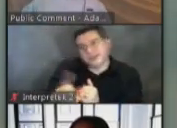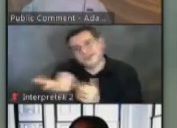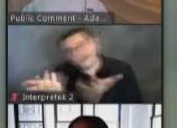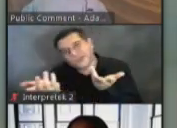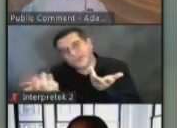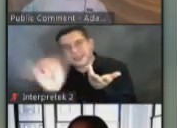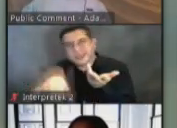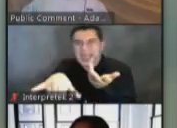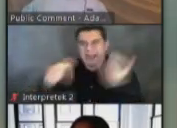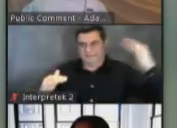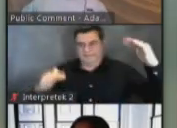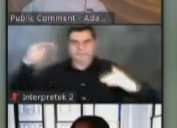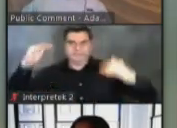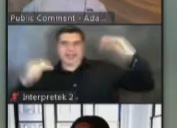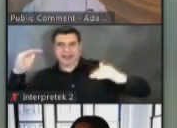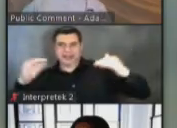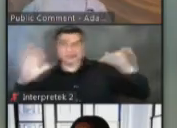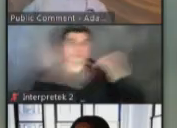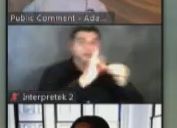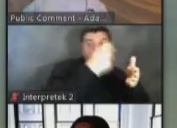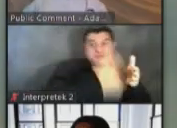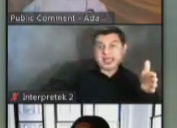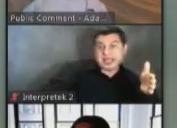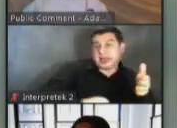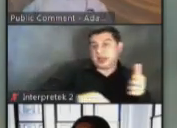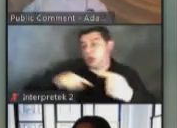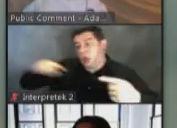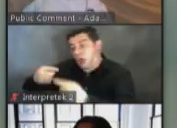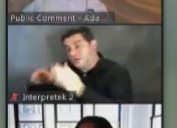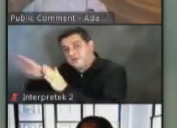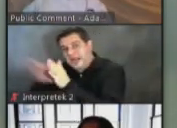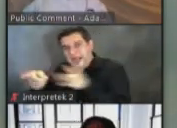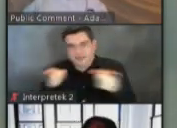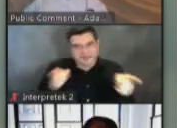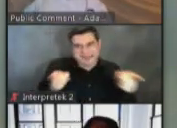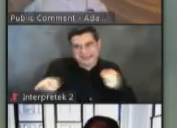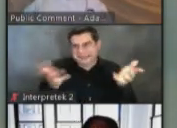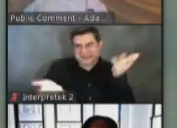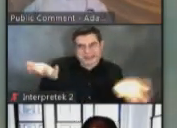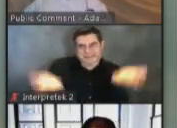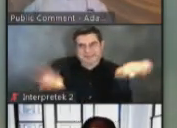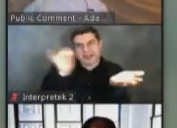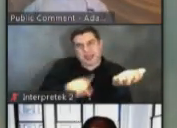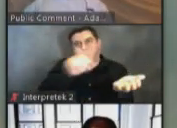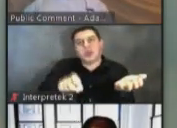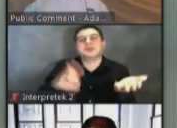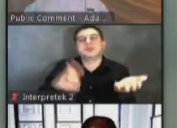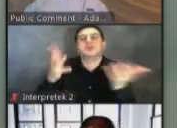linkage fees and encouraging development. So that'd be a question for the implementation phase if you decide to go that route with the nexus study.